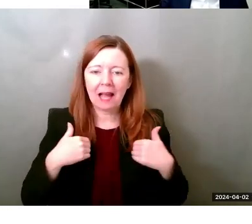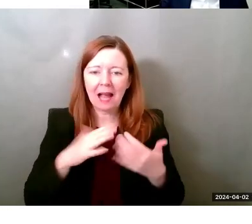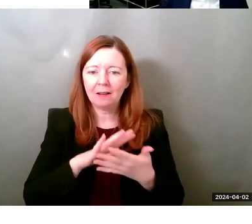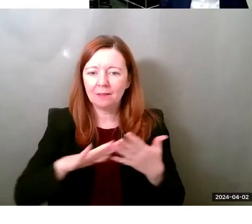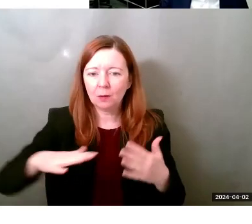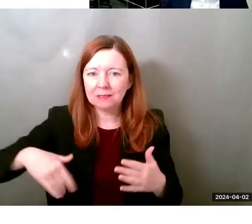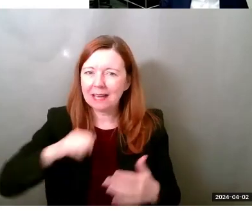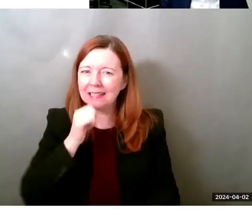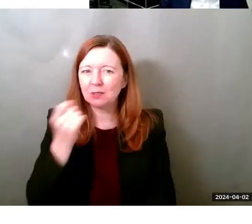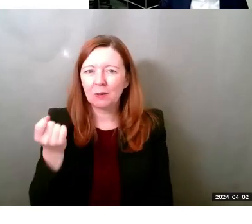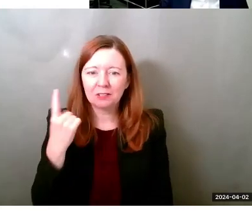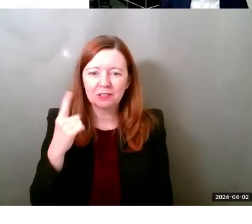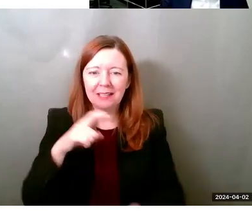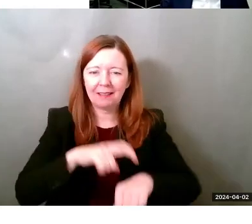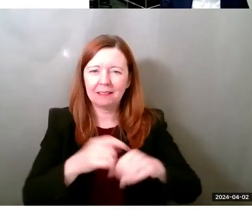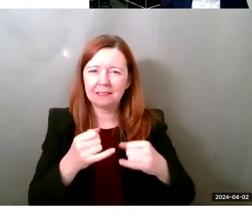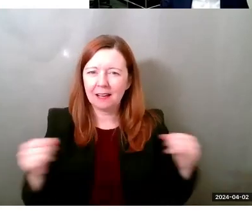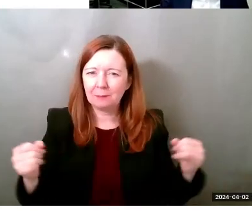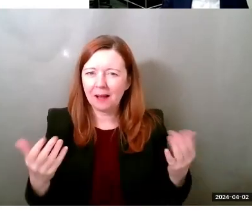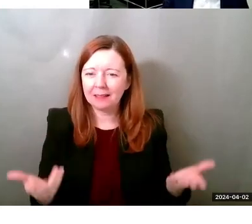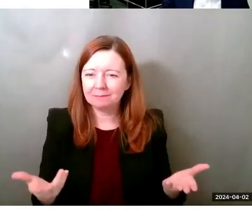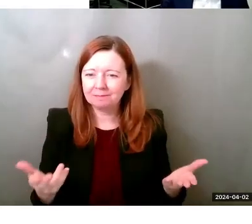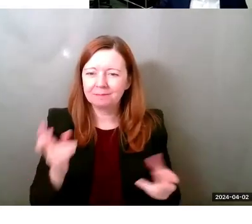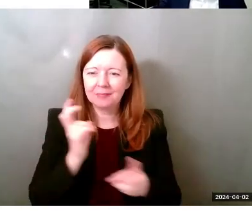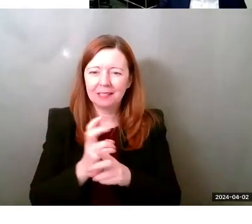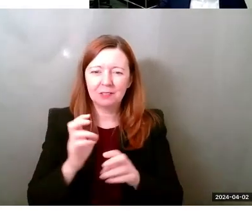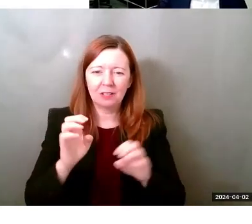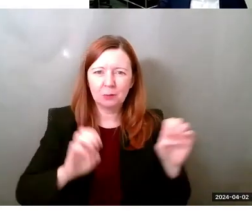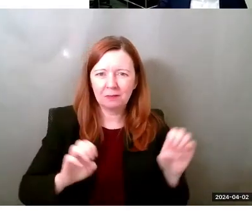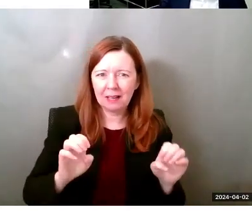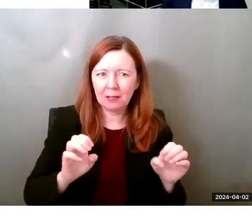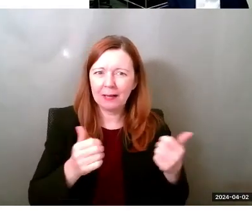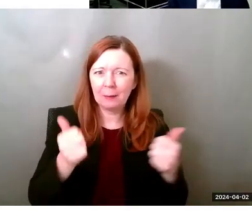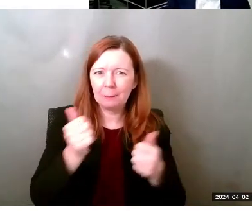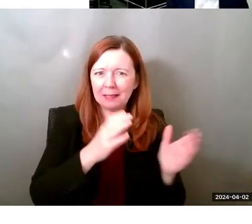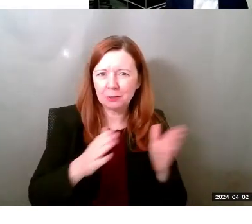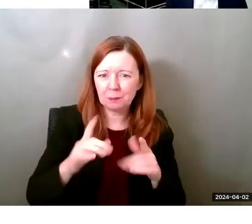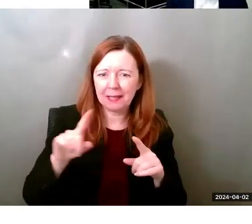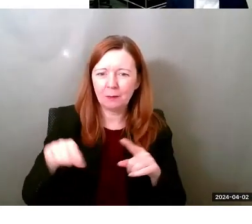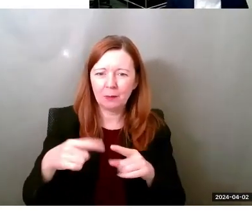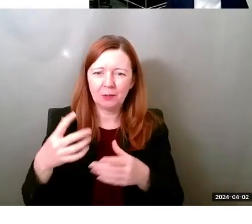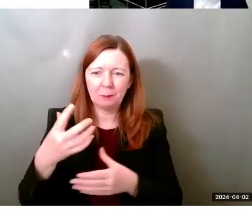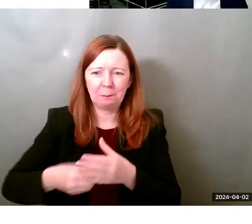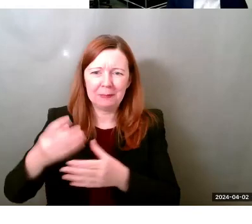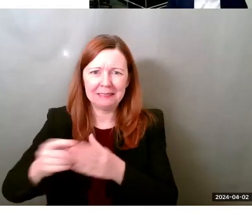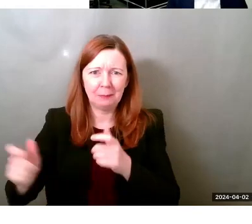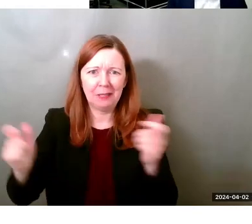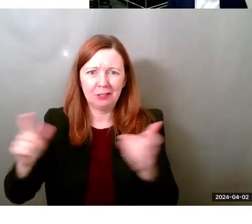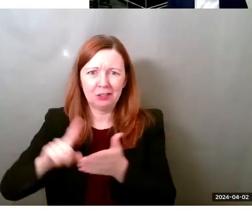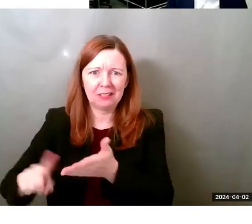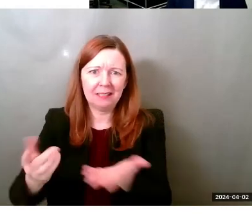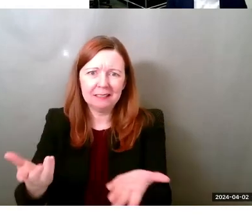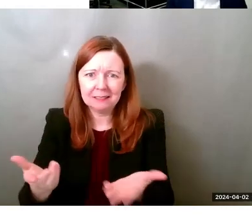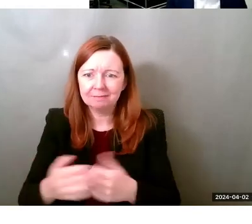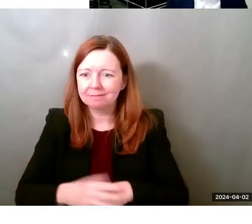don't understand the timeline. It's hard to evaluate a master plan when you're missing major studies.